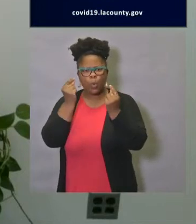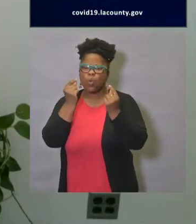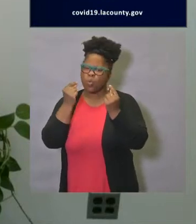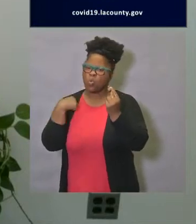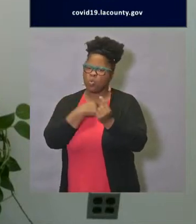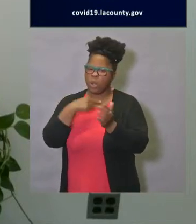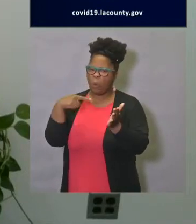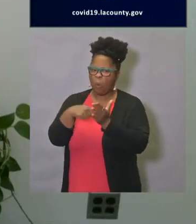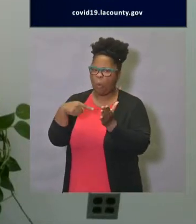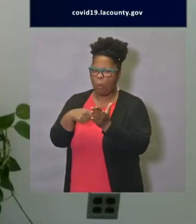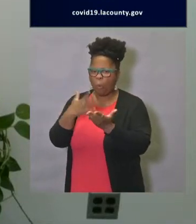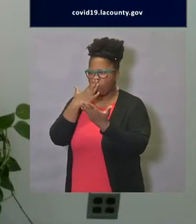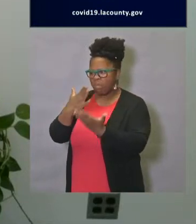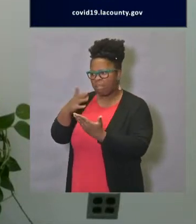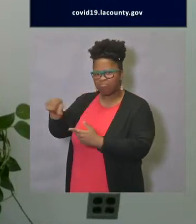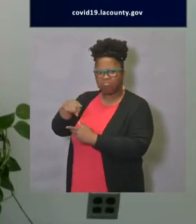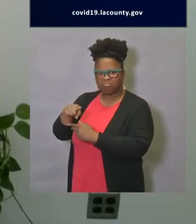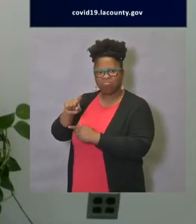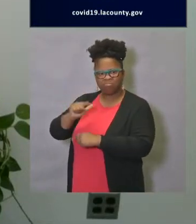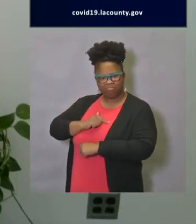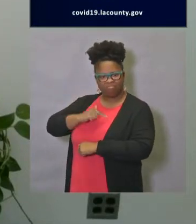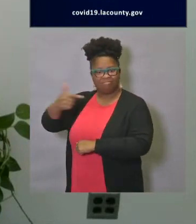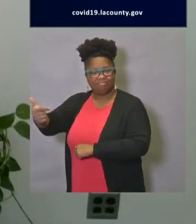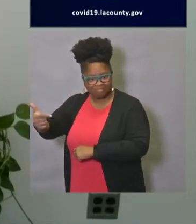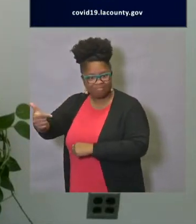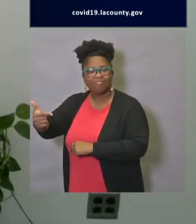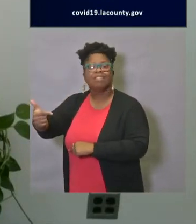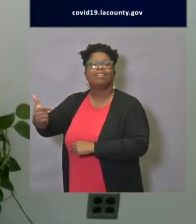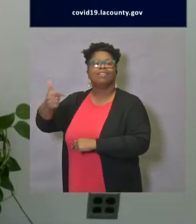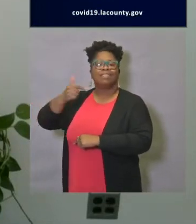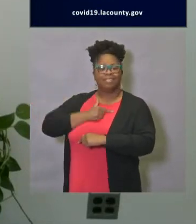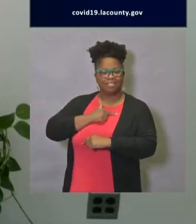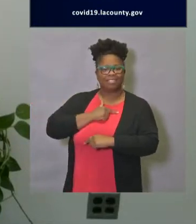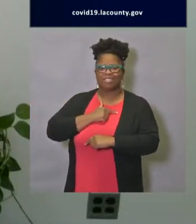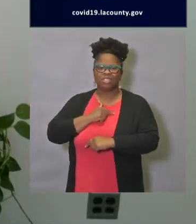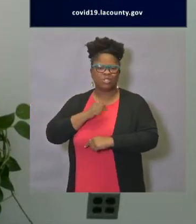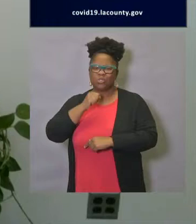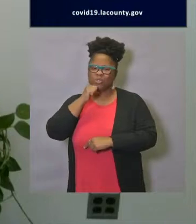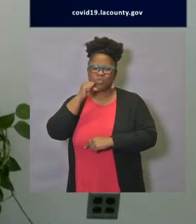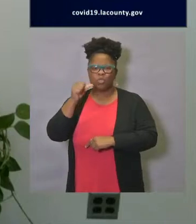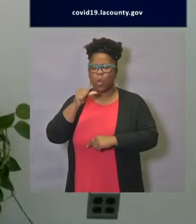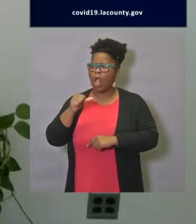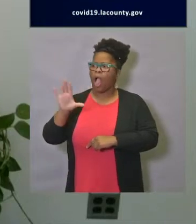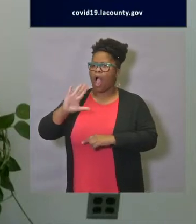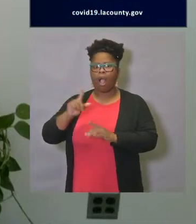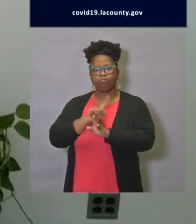sure that they're able to get vaccinated at this point. So don't take appointments if